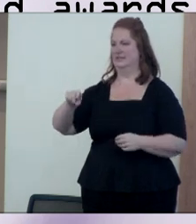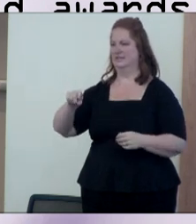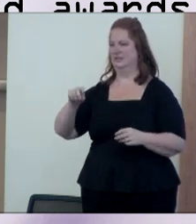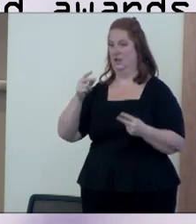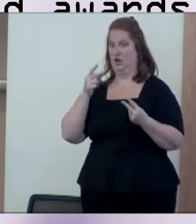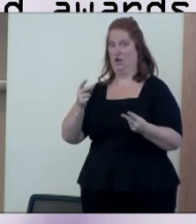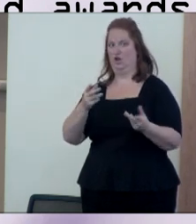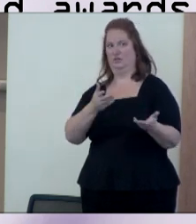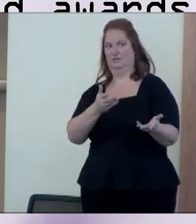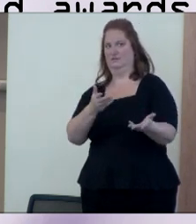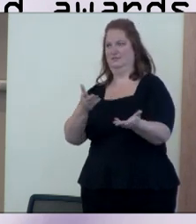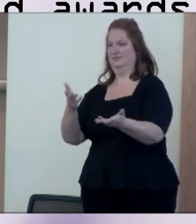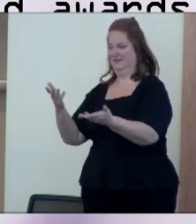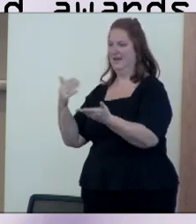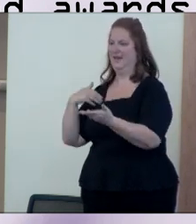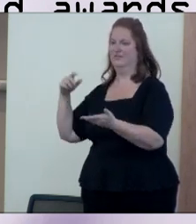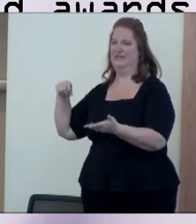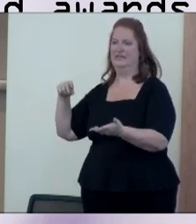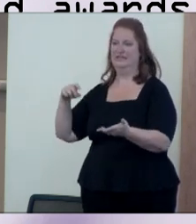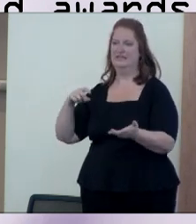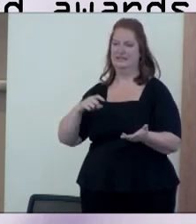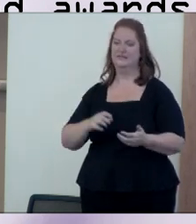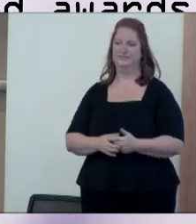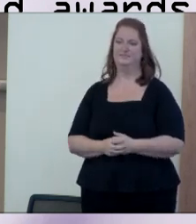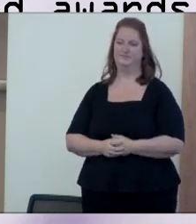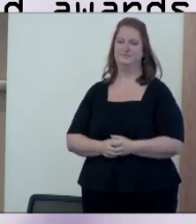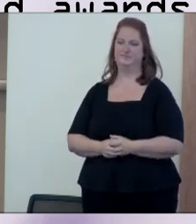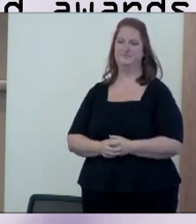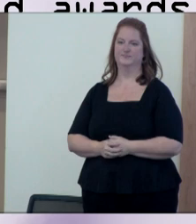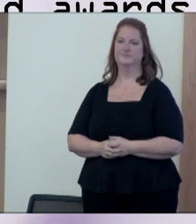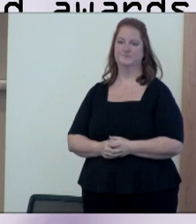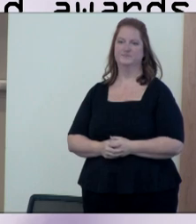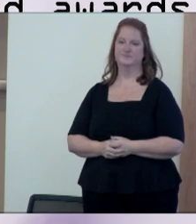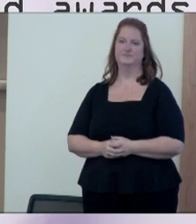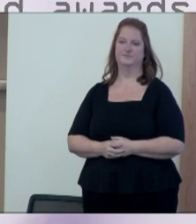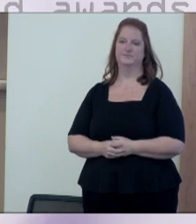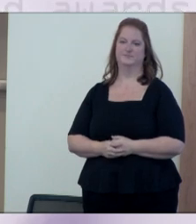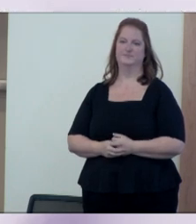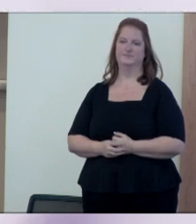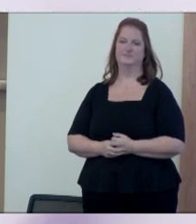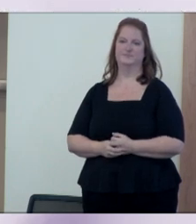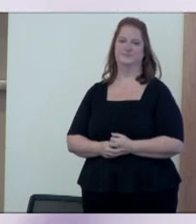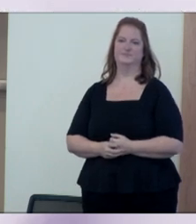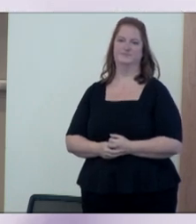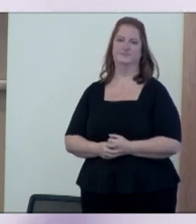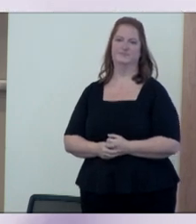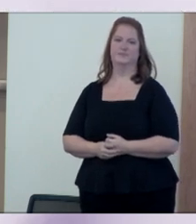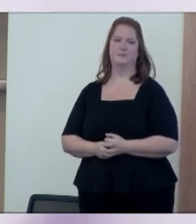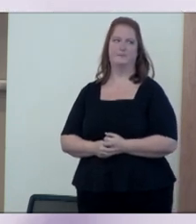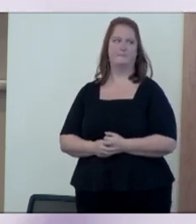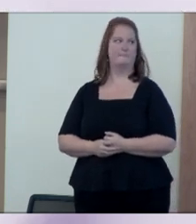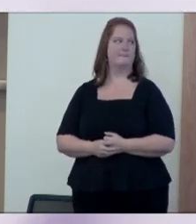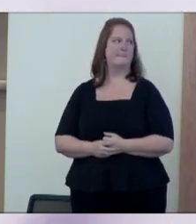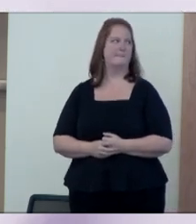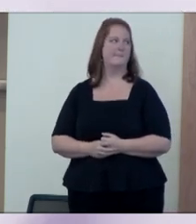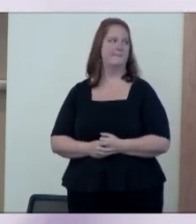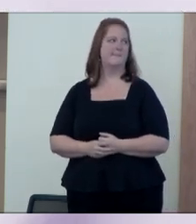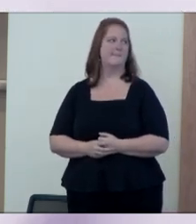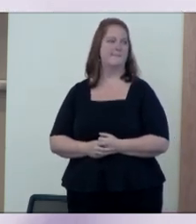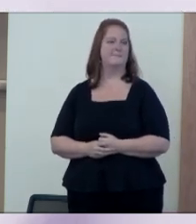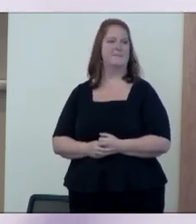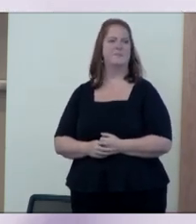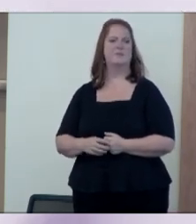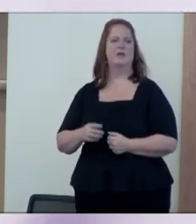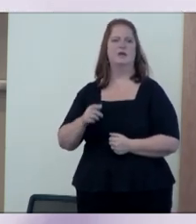around. They're there. And this is important. It has nothing to do with being important